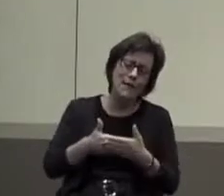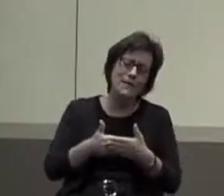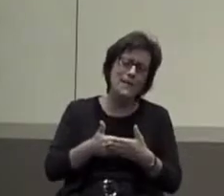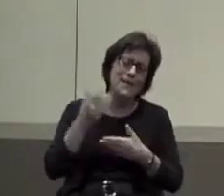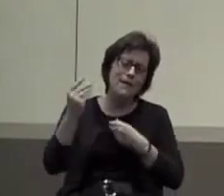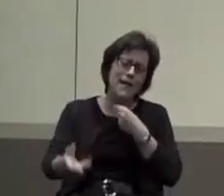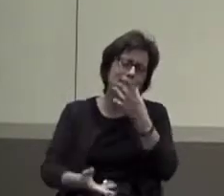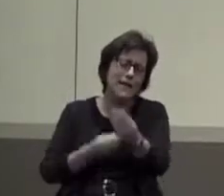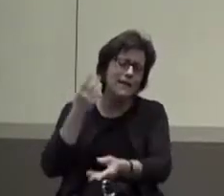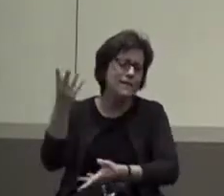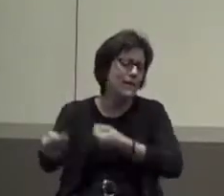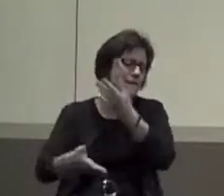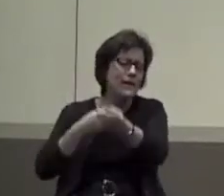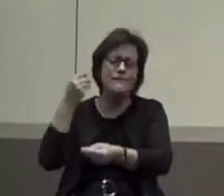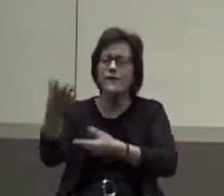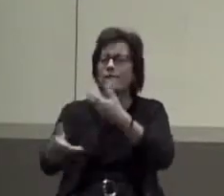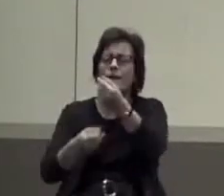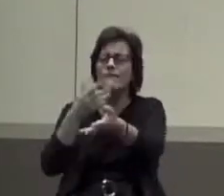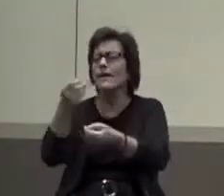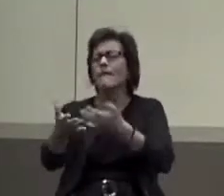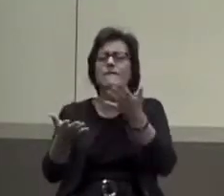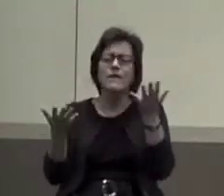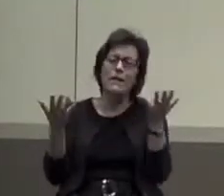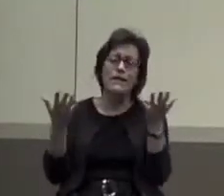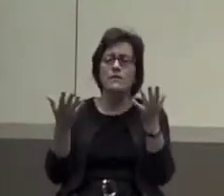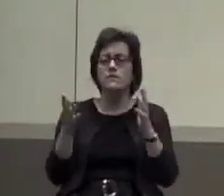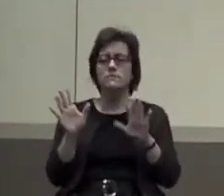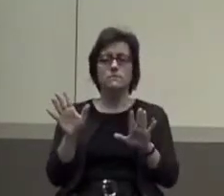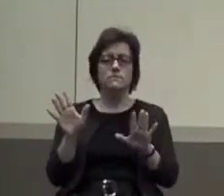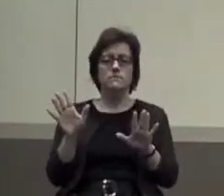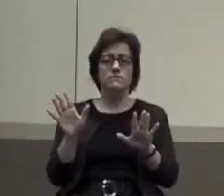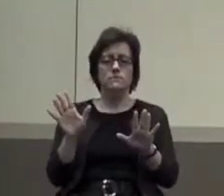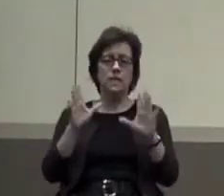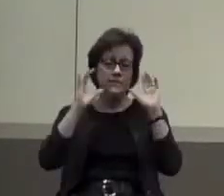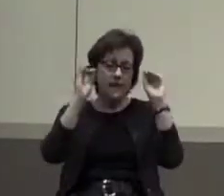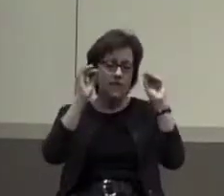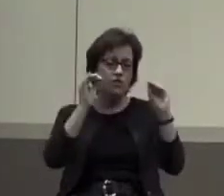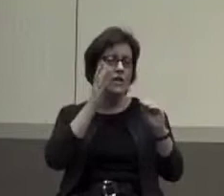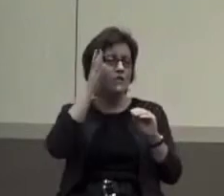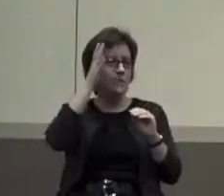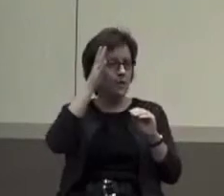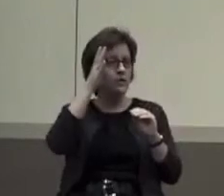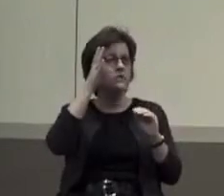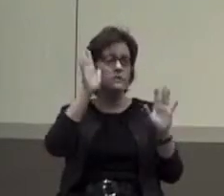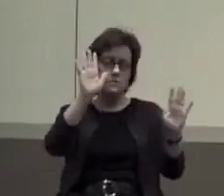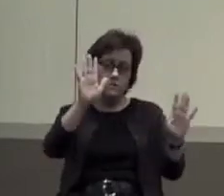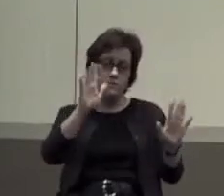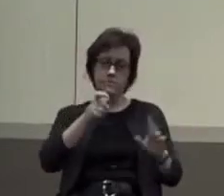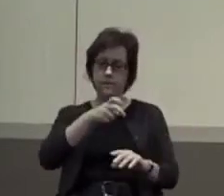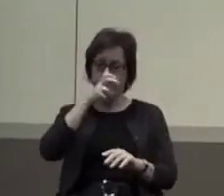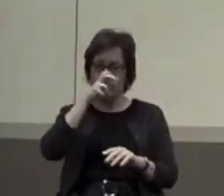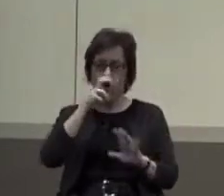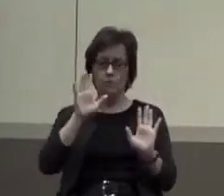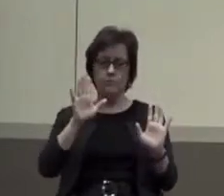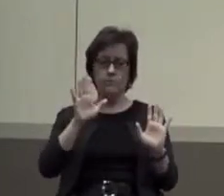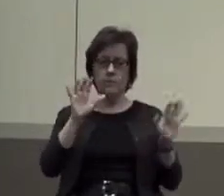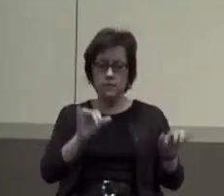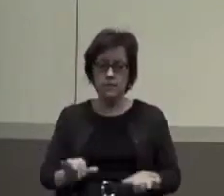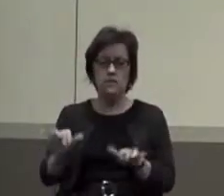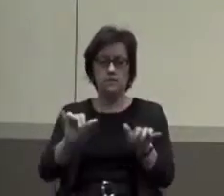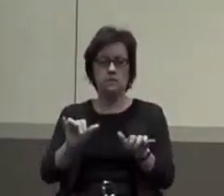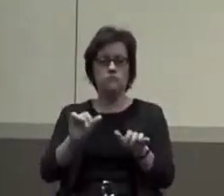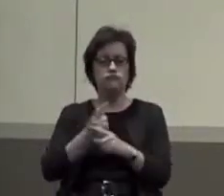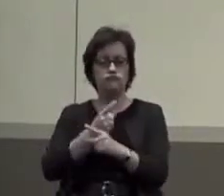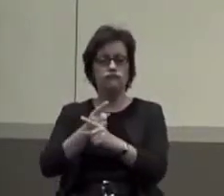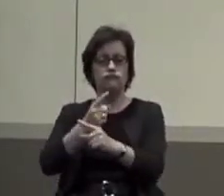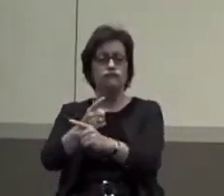them everything. So we need to really educate parents about we need to be firm and we need to be consistent. And